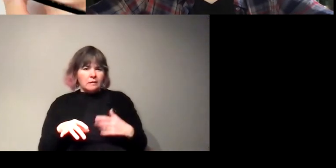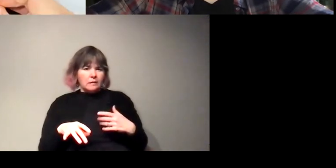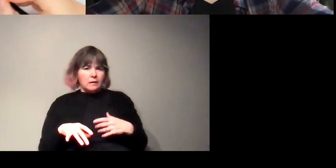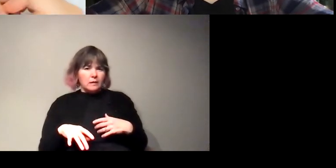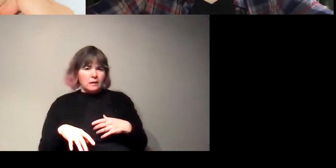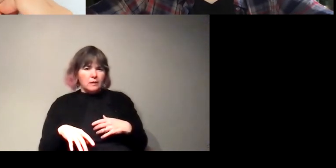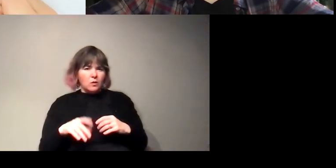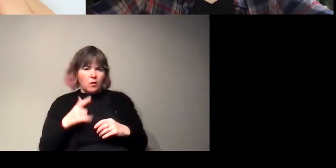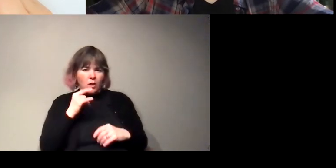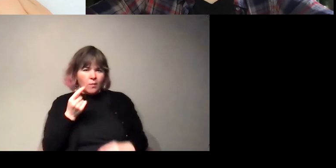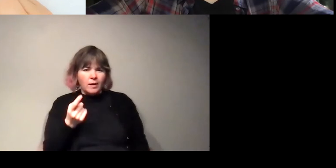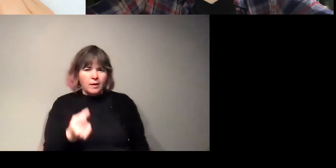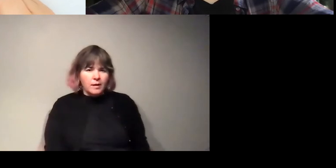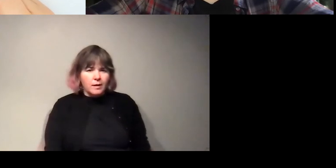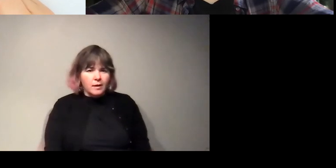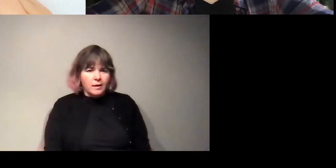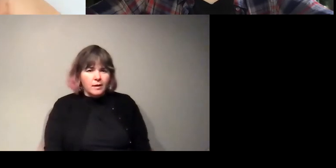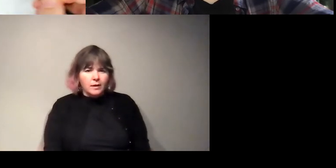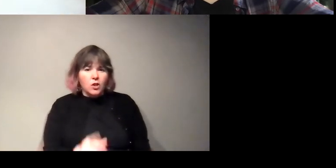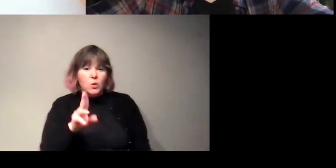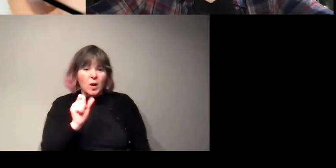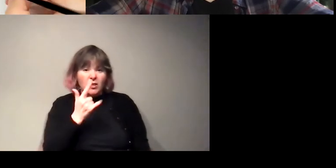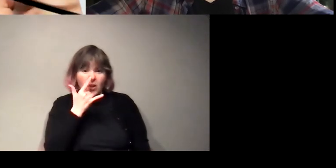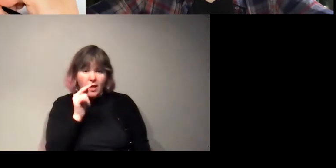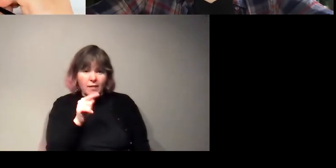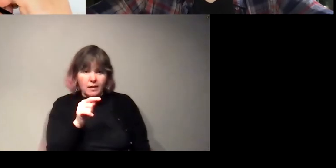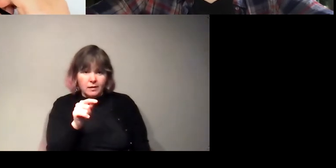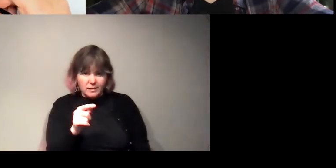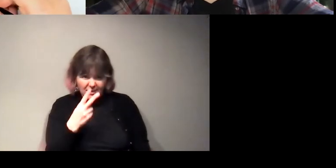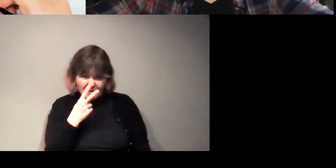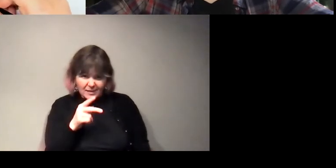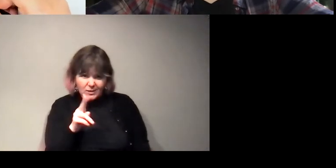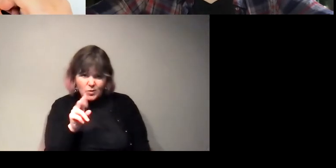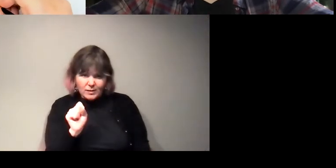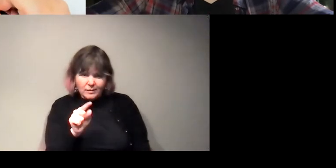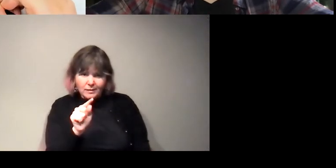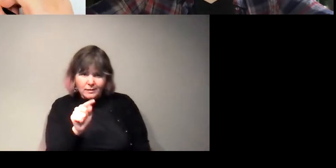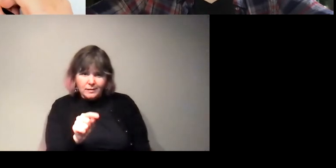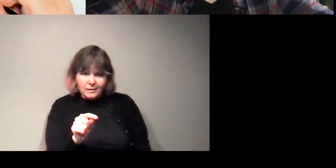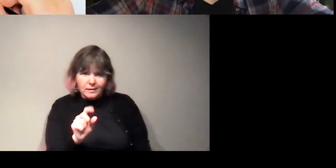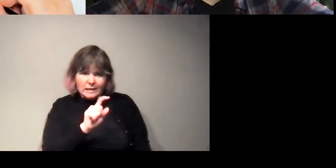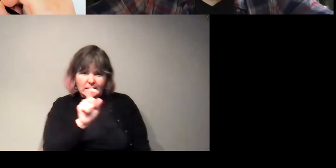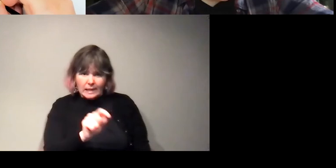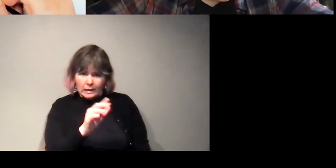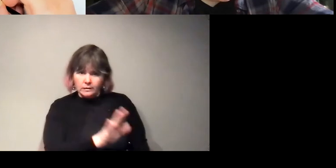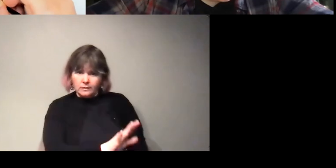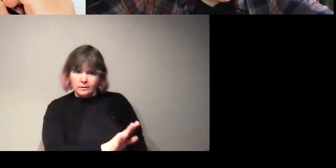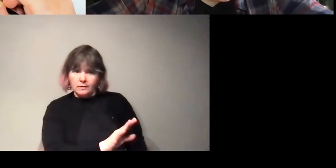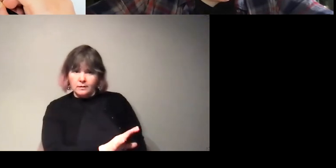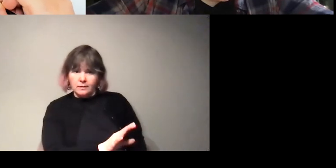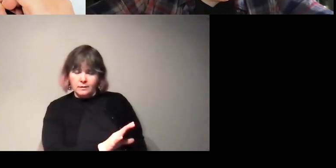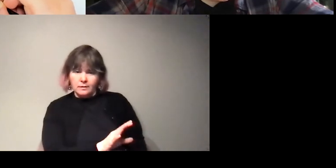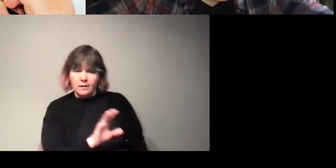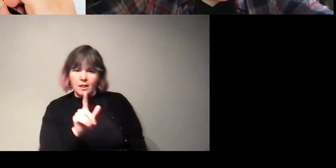the United States looks like this. Let's see, can we see it? Yeah, okay. So we got Texas down here, and